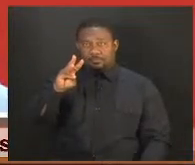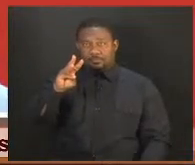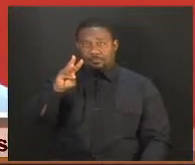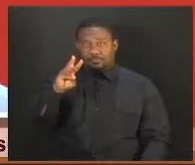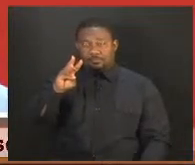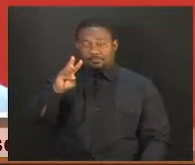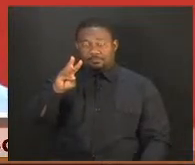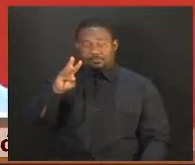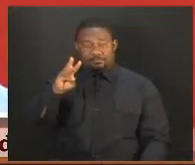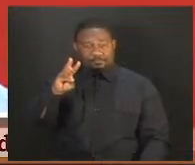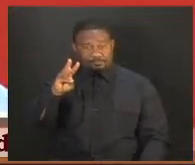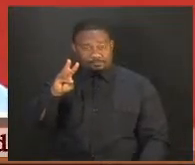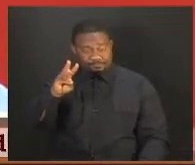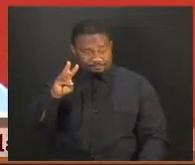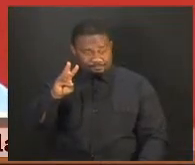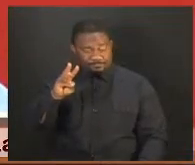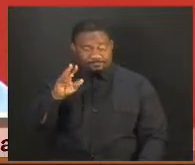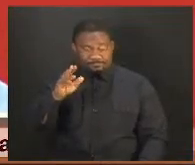Yes.